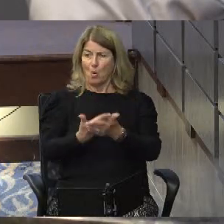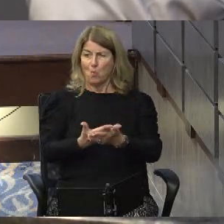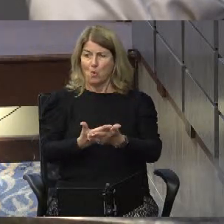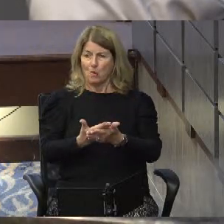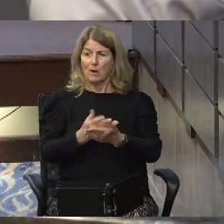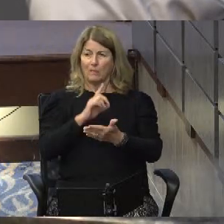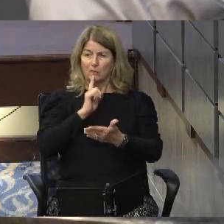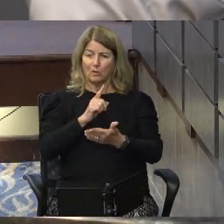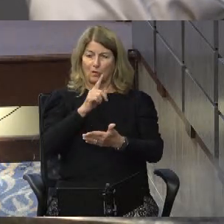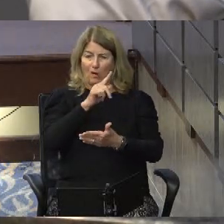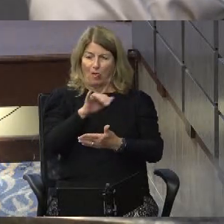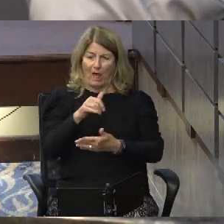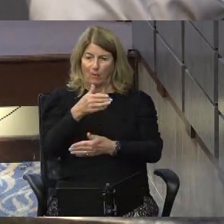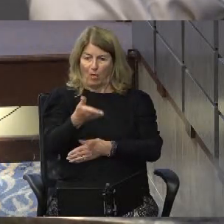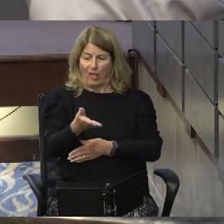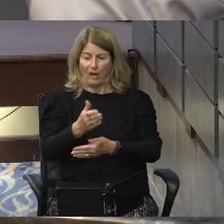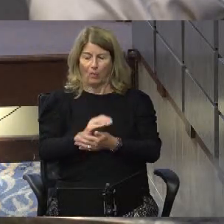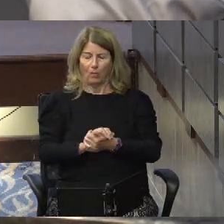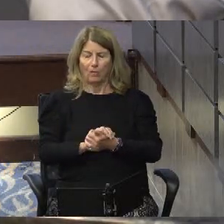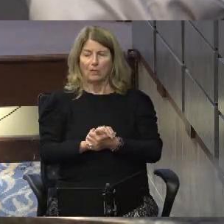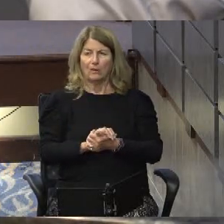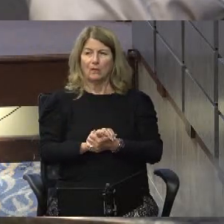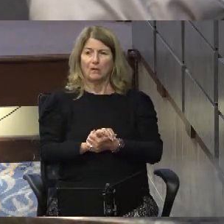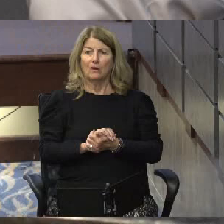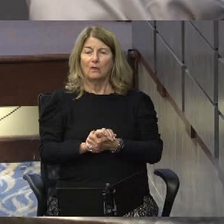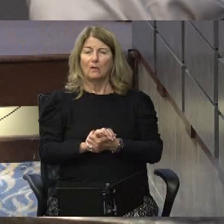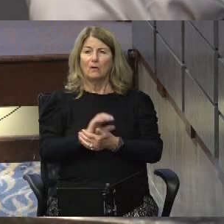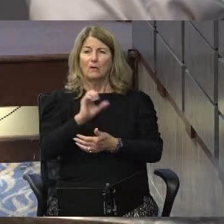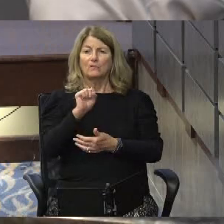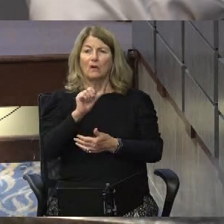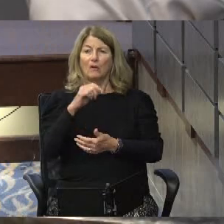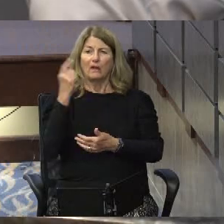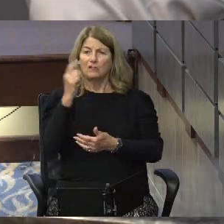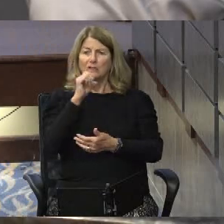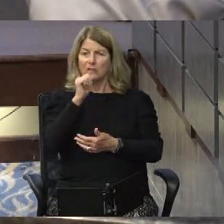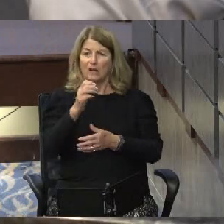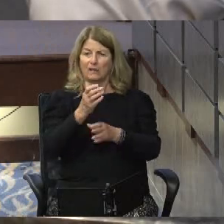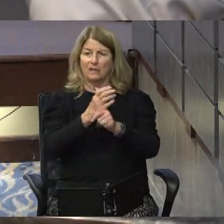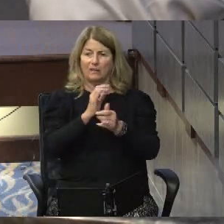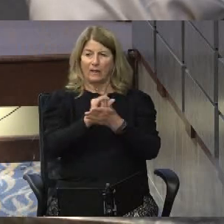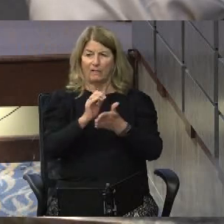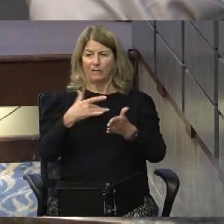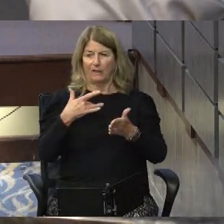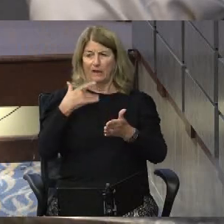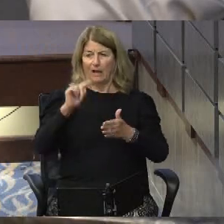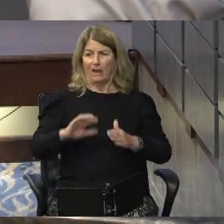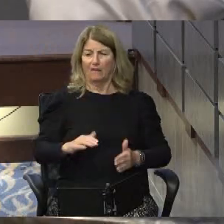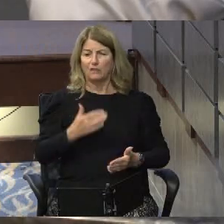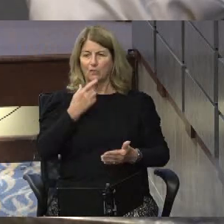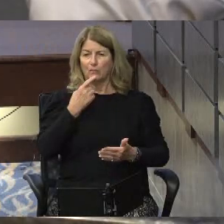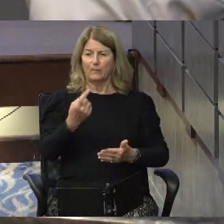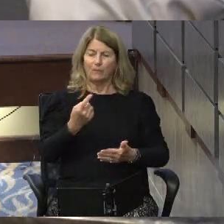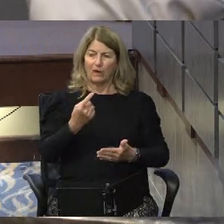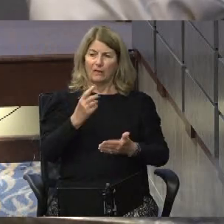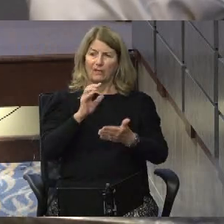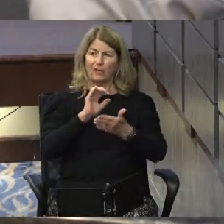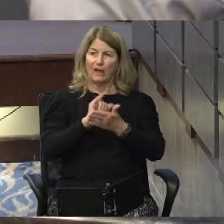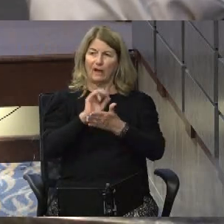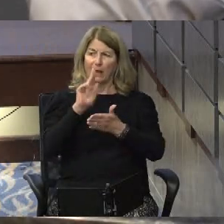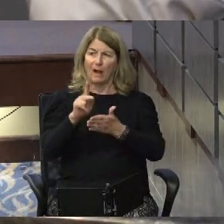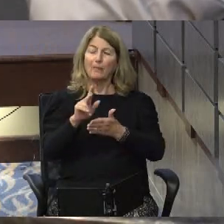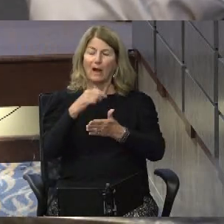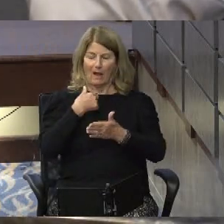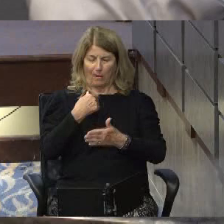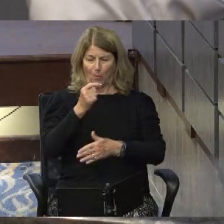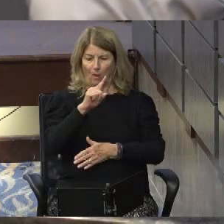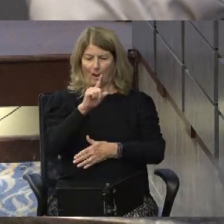were there. And so I just didn't get that feeling. Yes, So ma'am. I had to bring it up, and No, thank you for. I 100%